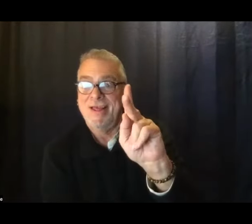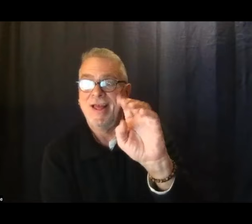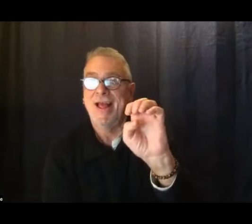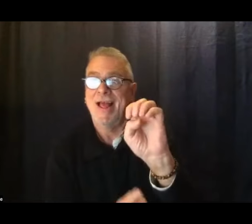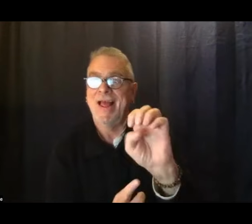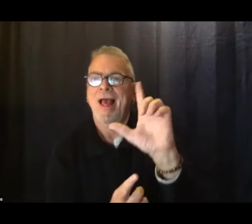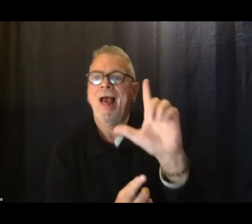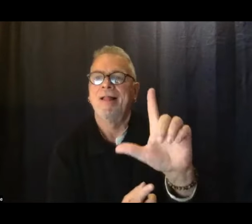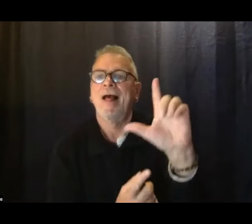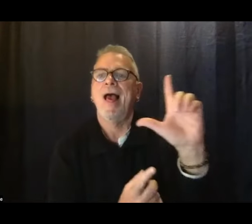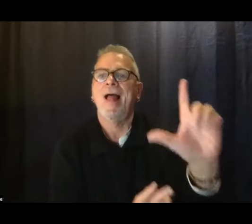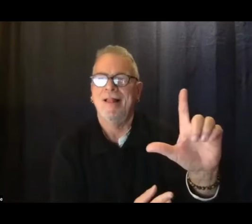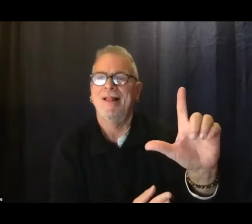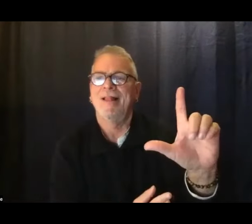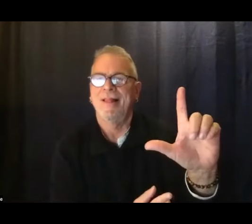K-E-L-L-Y.